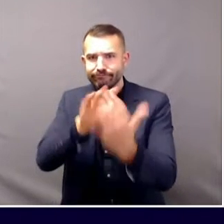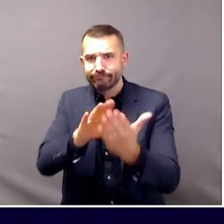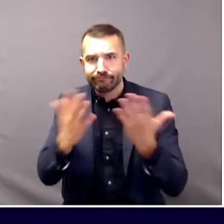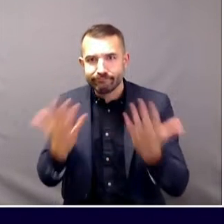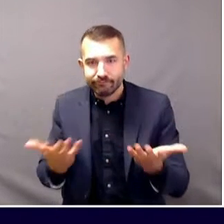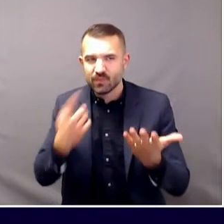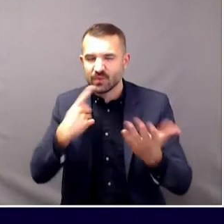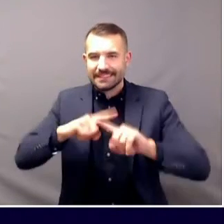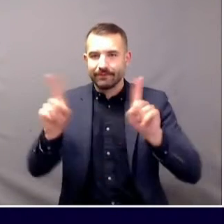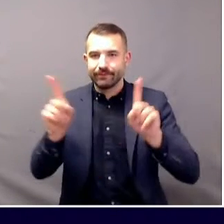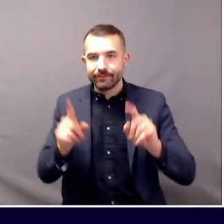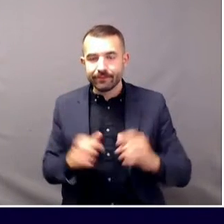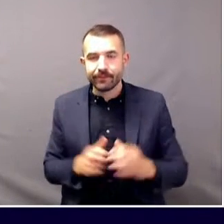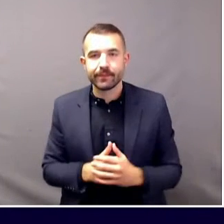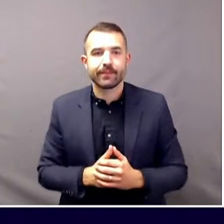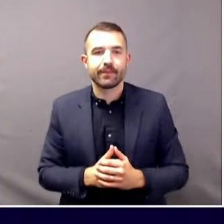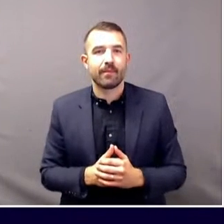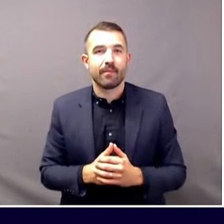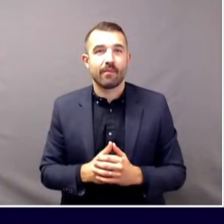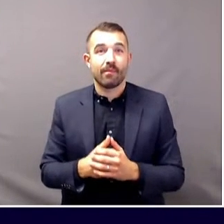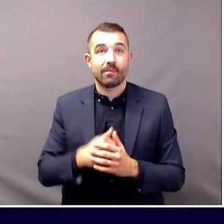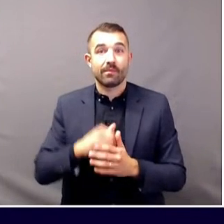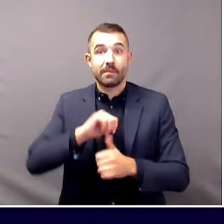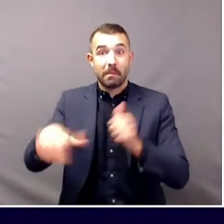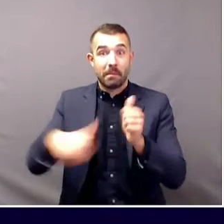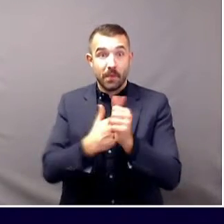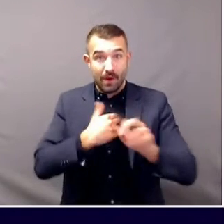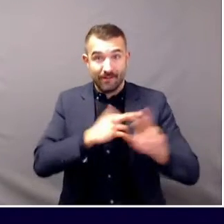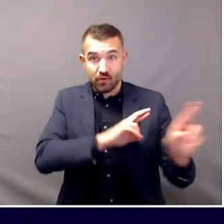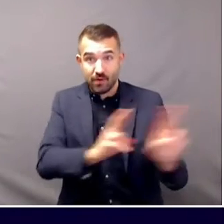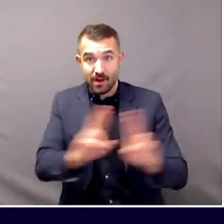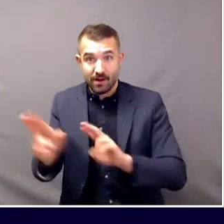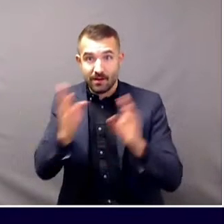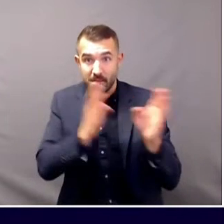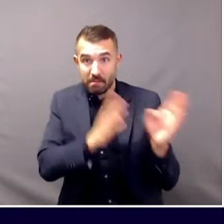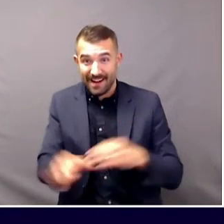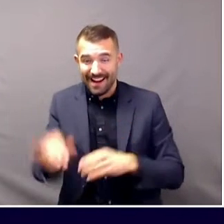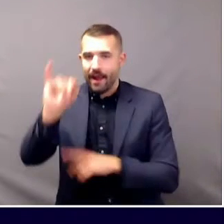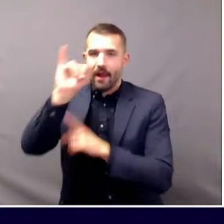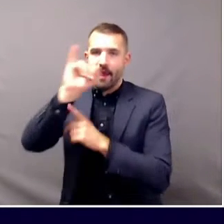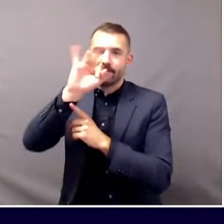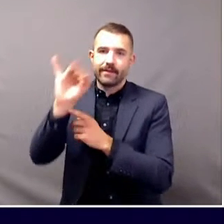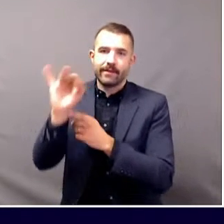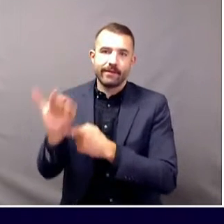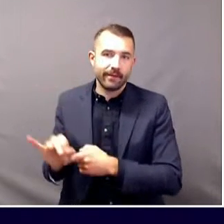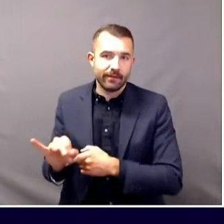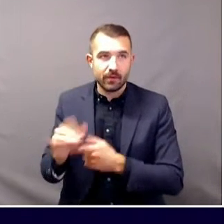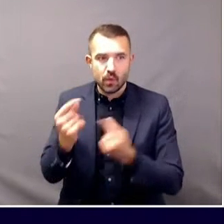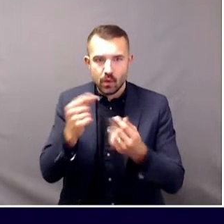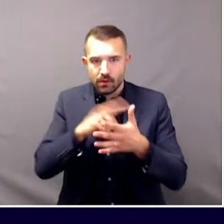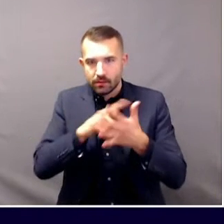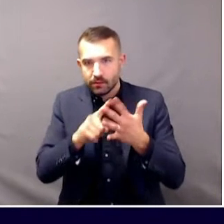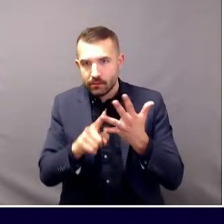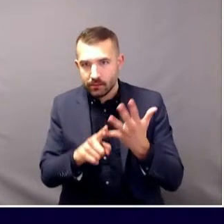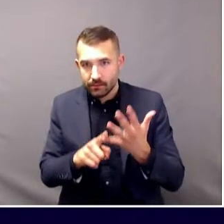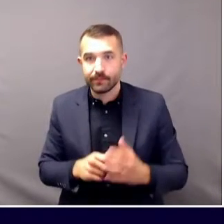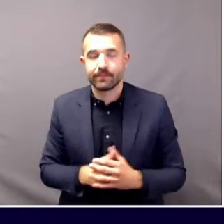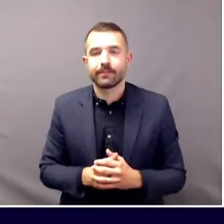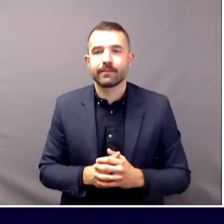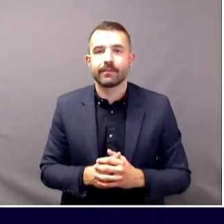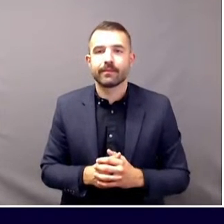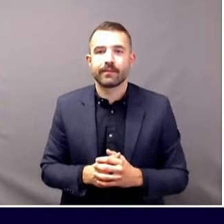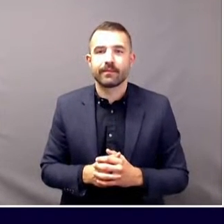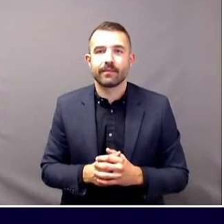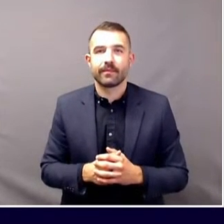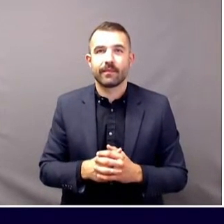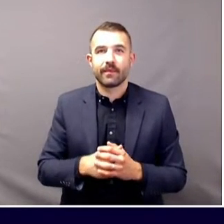are equipped and planning for those possibilities if they become more pressing. Thank you. I'm going to turn over to